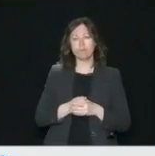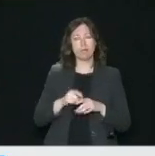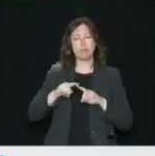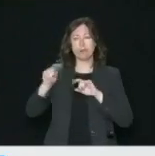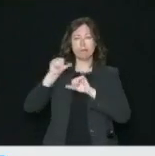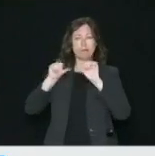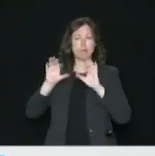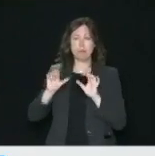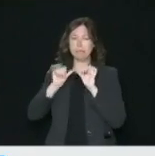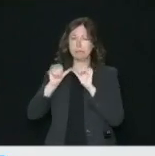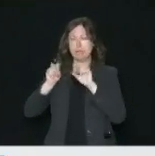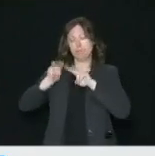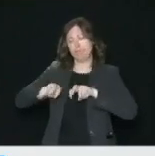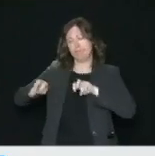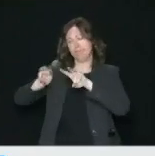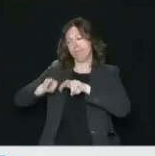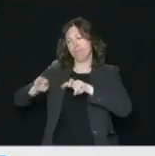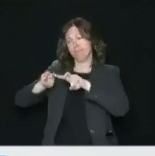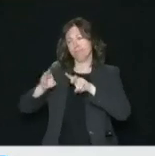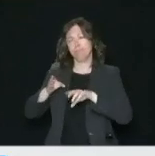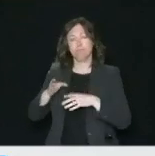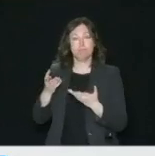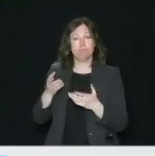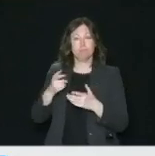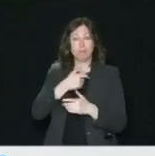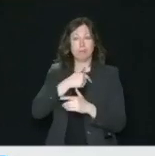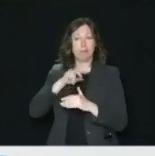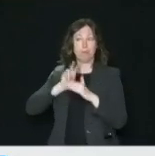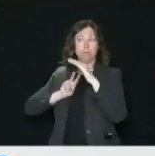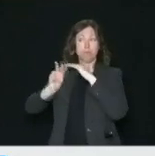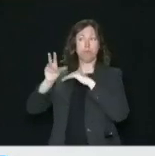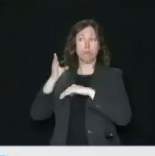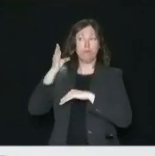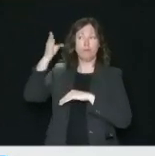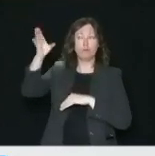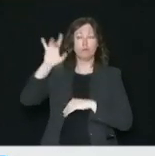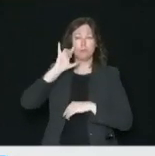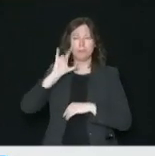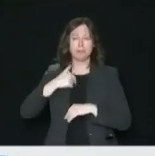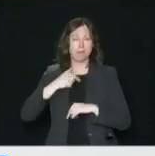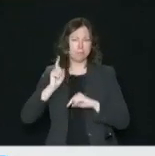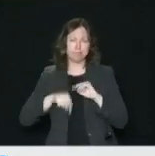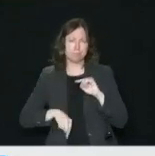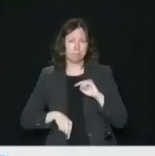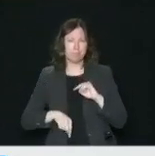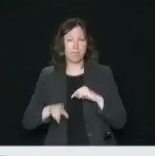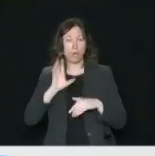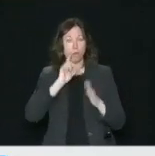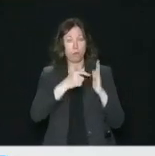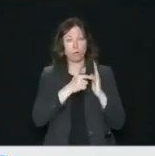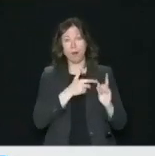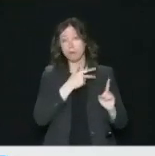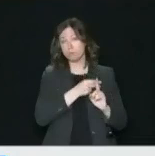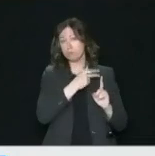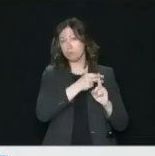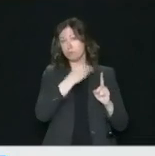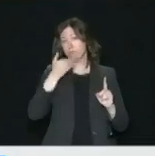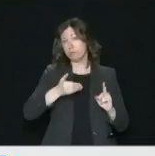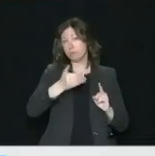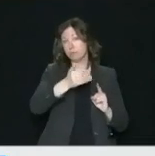come, and we'll wait for your recommendations. More broadly speaking, what do you think of the strategy of